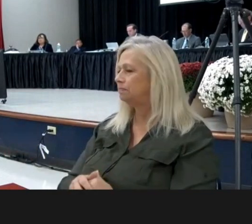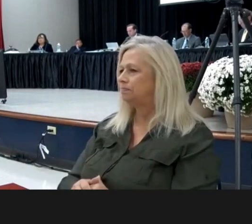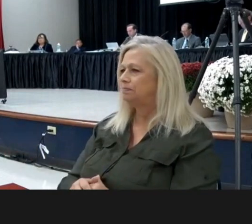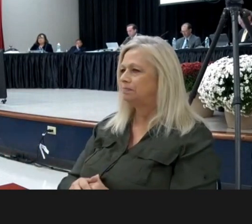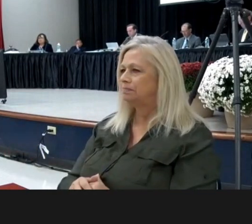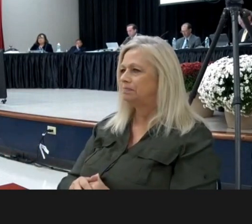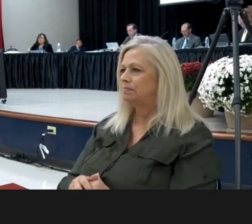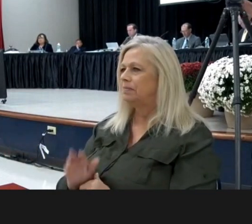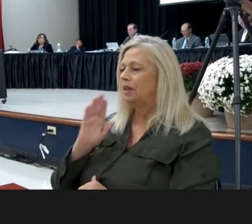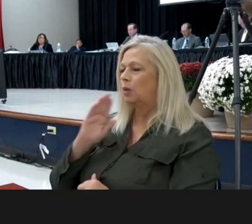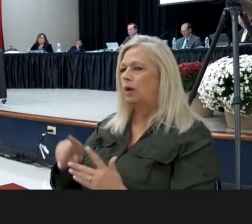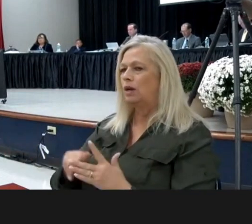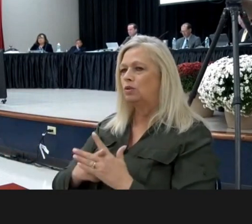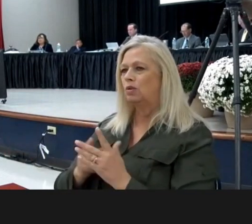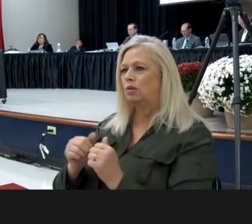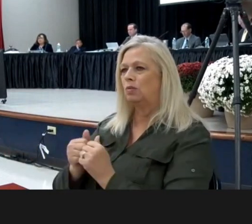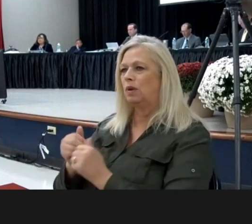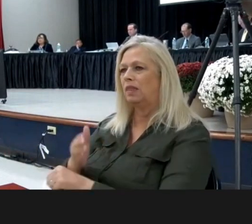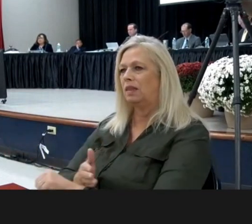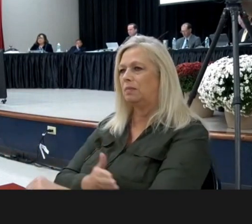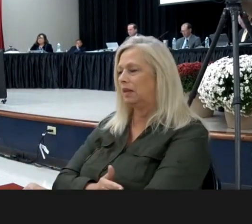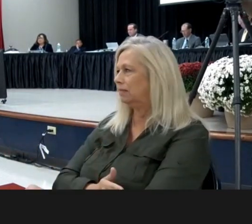Start us off with an update on the